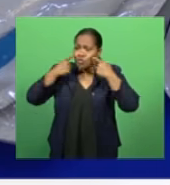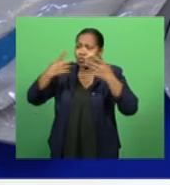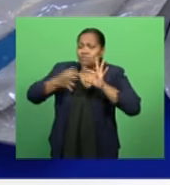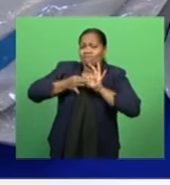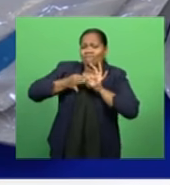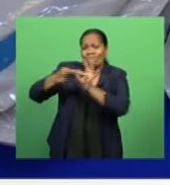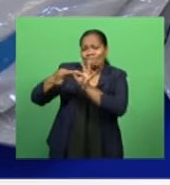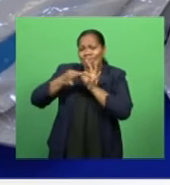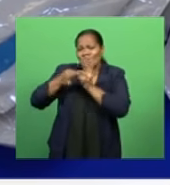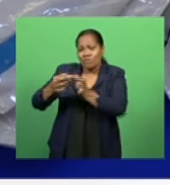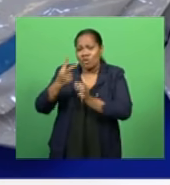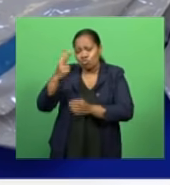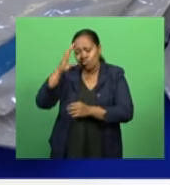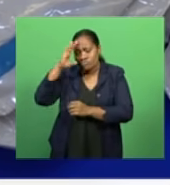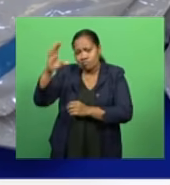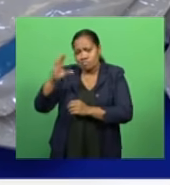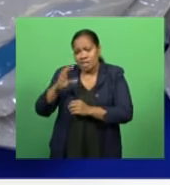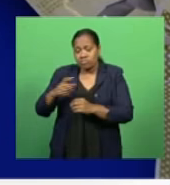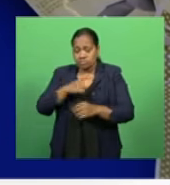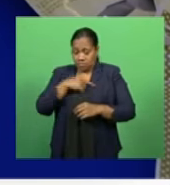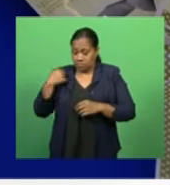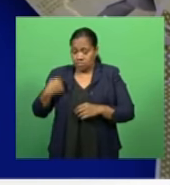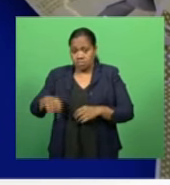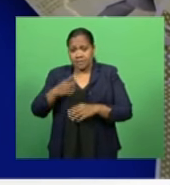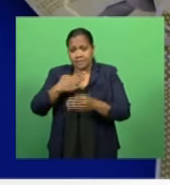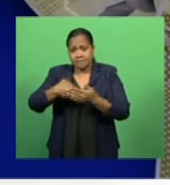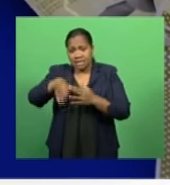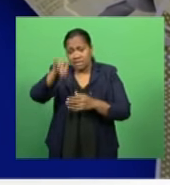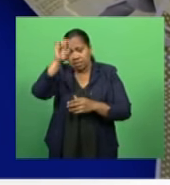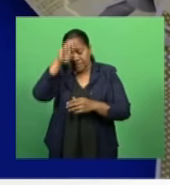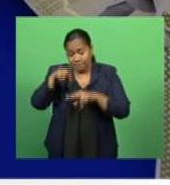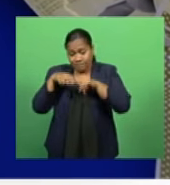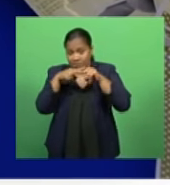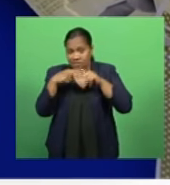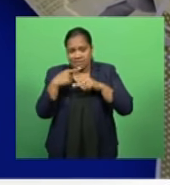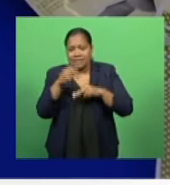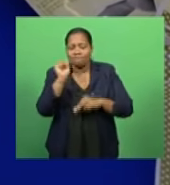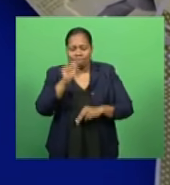two countries. The Chinese ambassador to Fiji says they are committed to